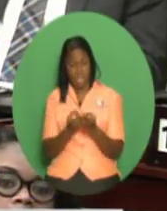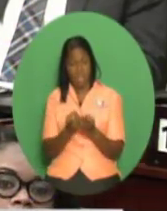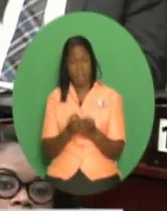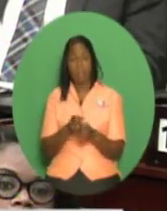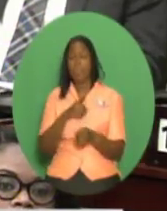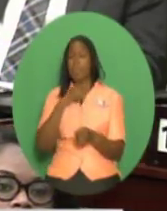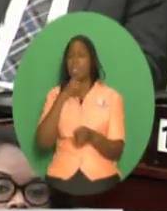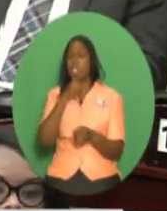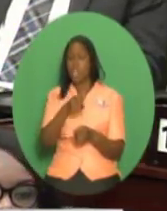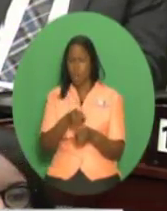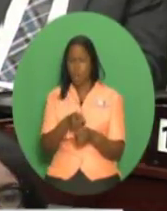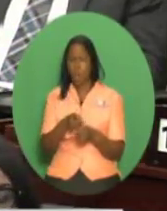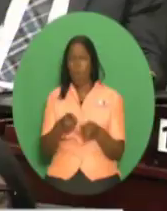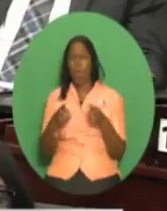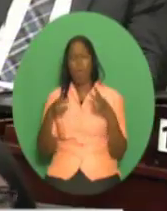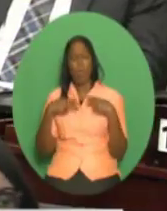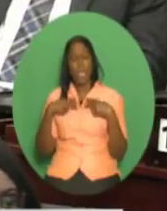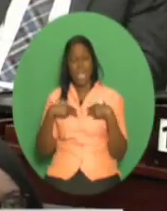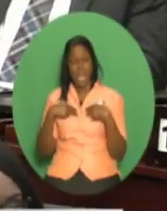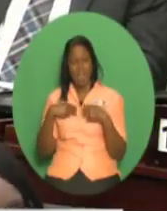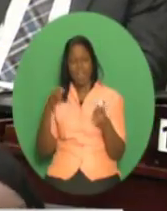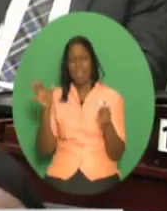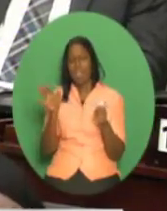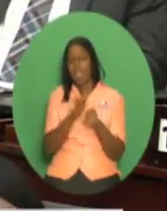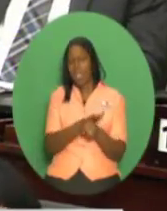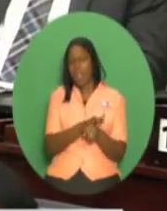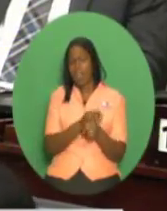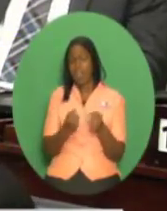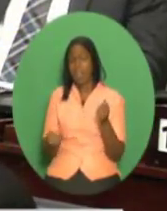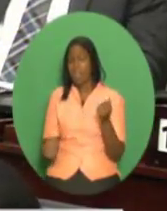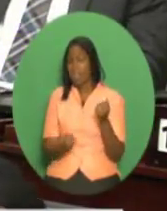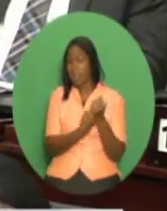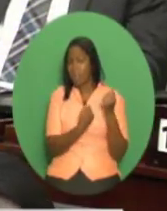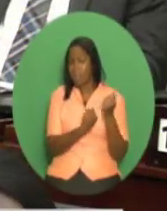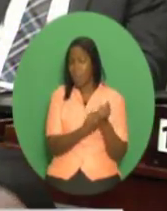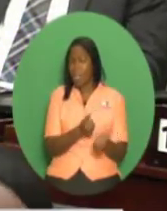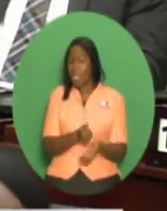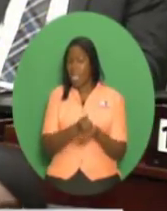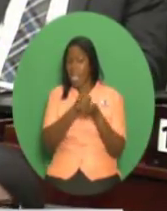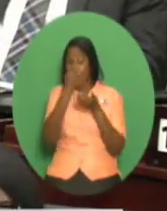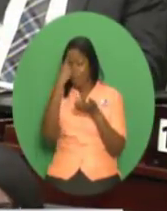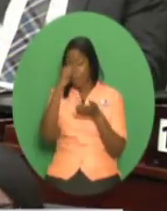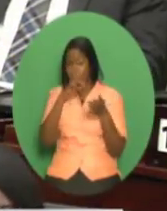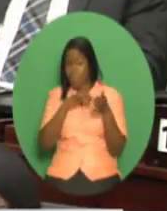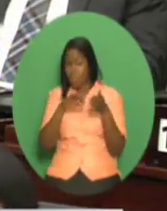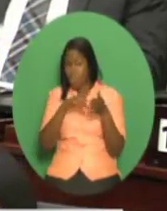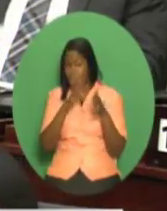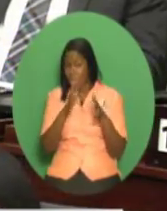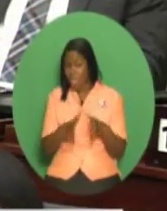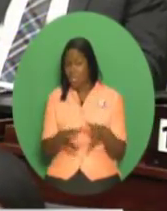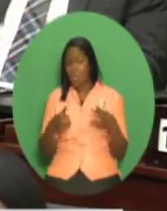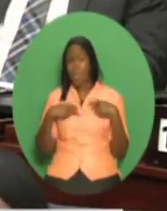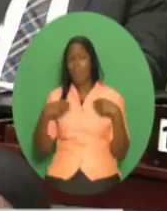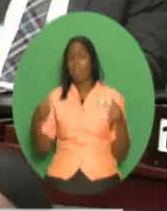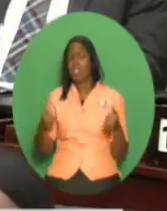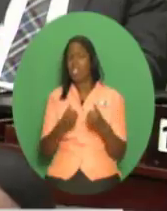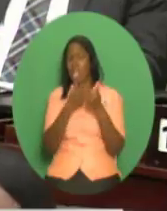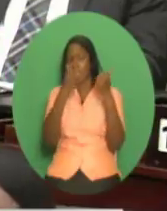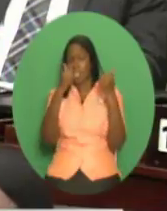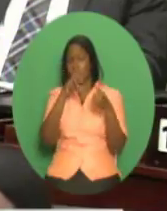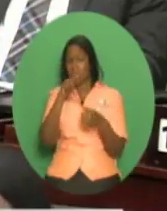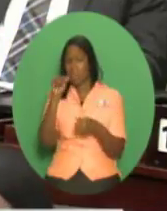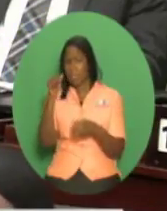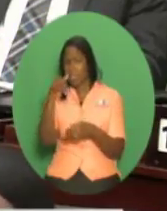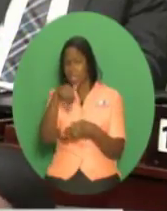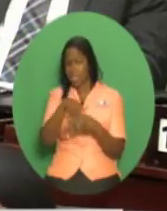there is adequate support and assistance for these students who suffer certain challenges.